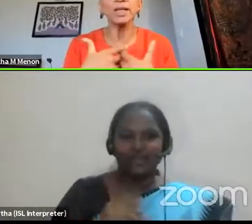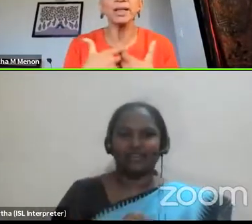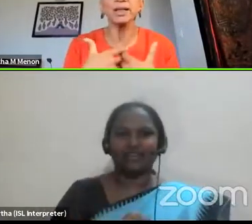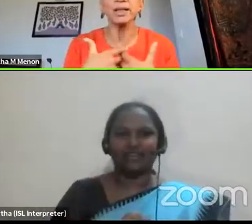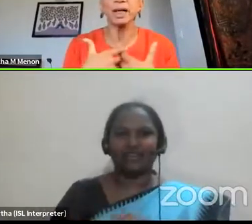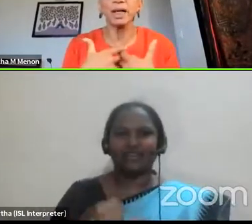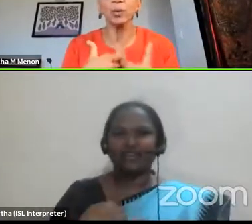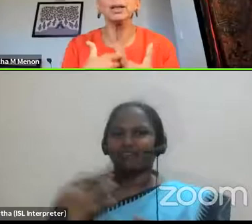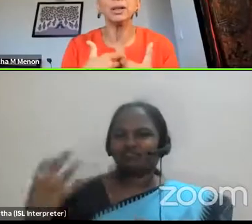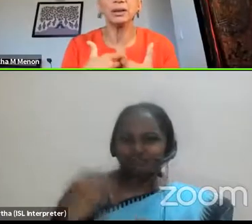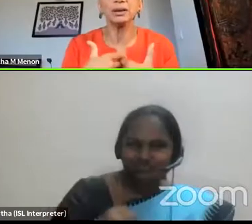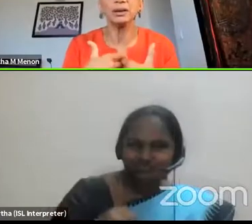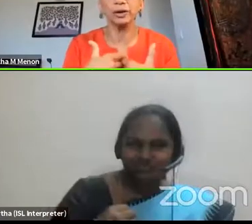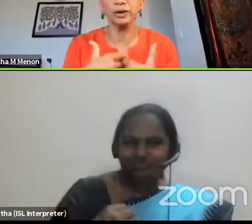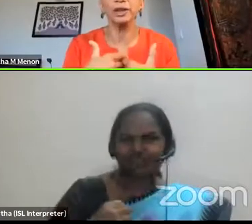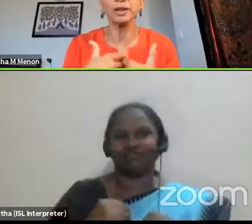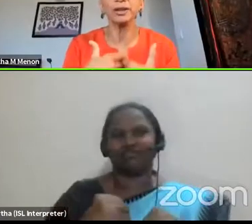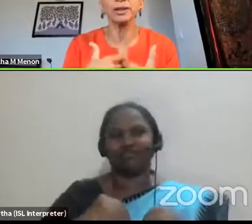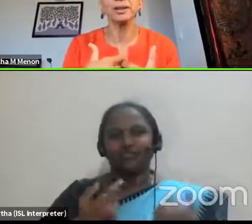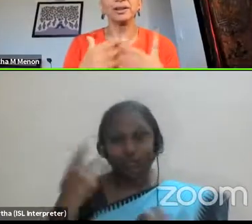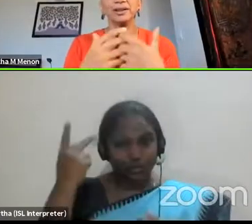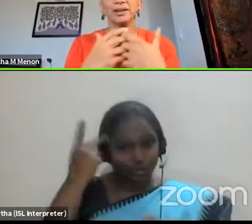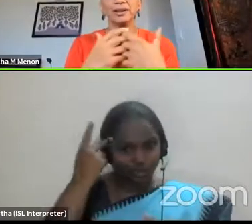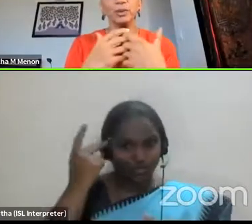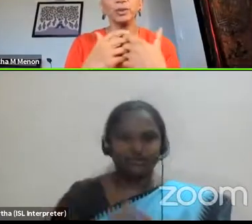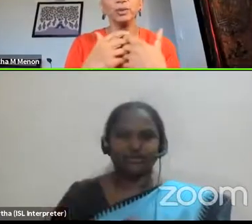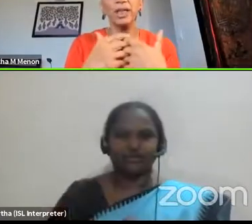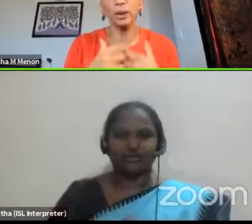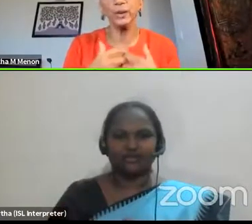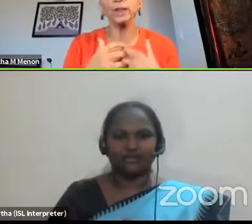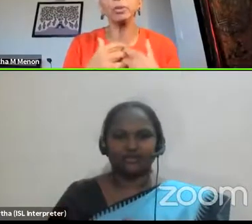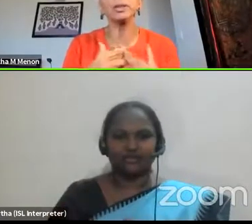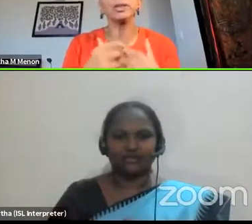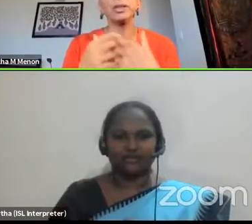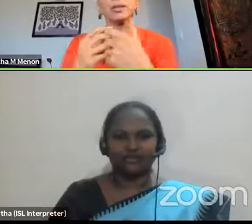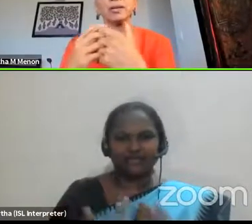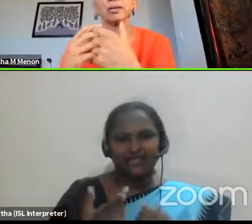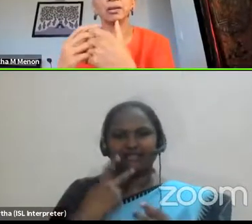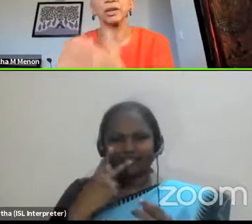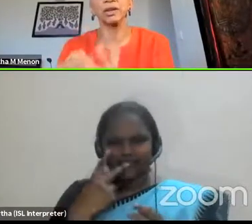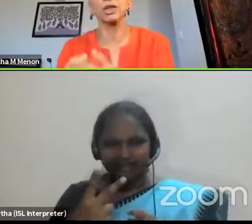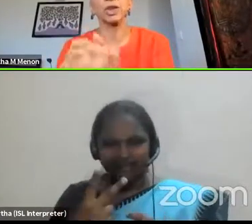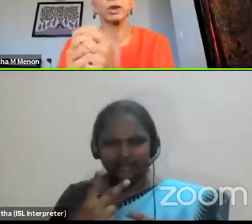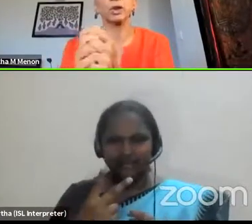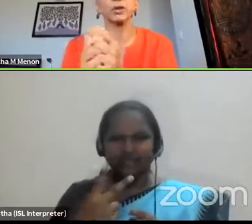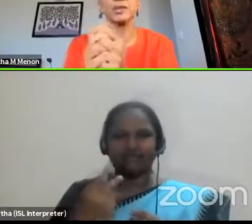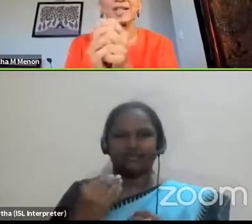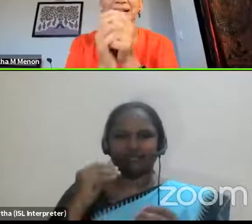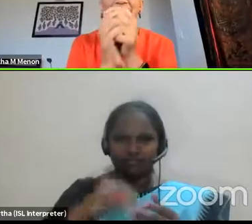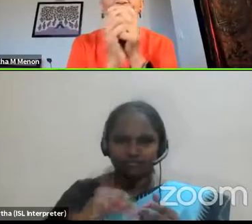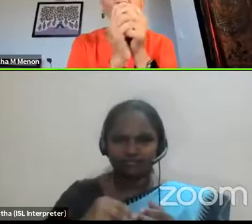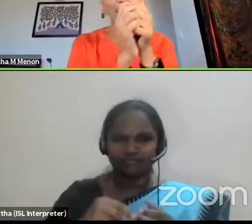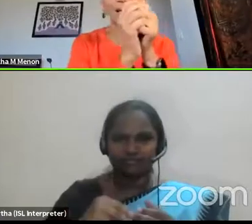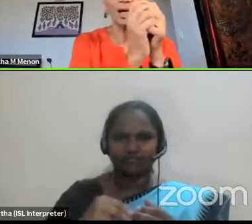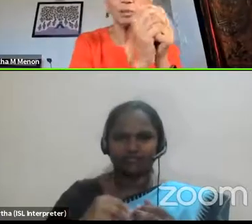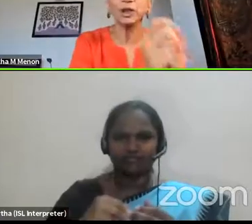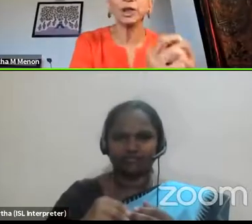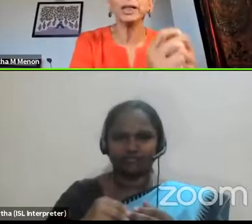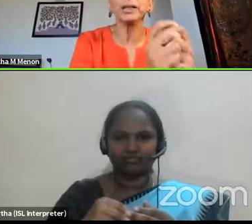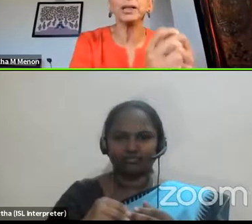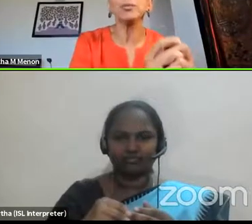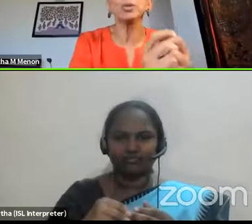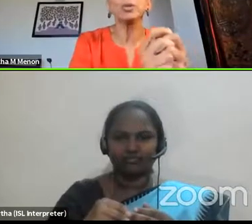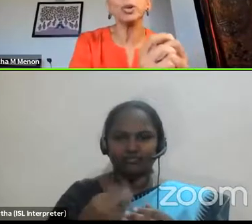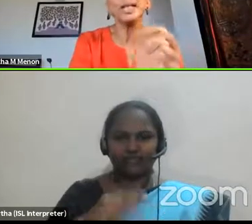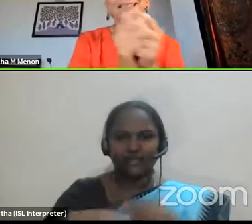could bring our knowledge, we could bring our capabilities in cutting edge technologies, and